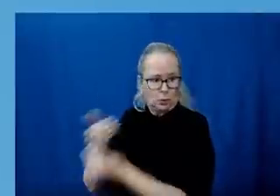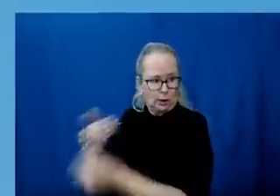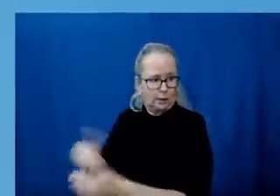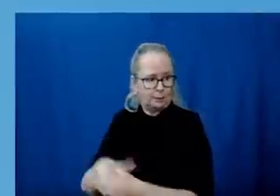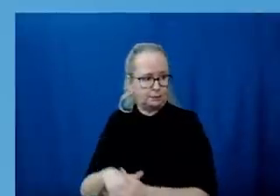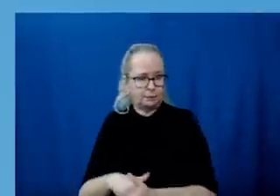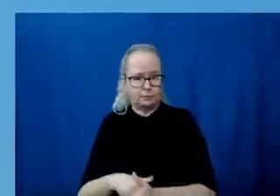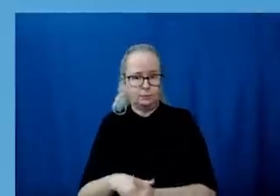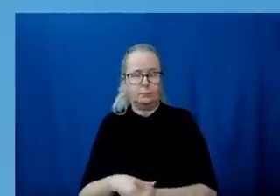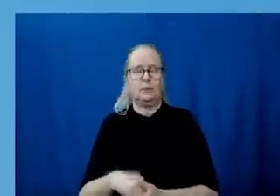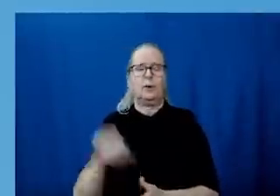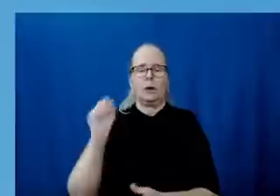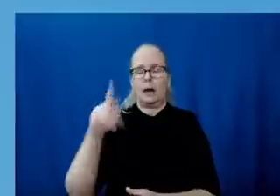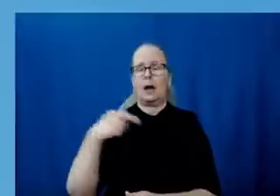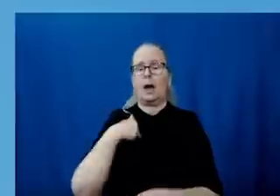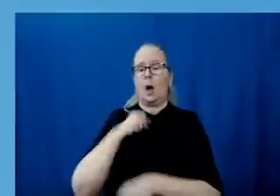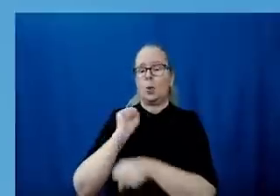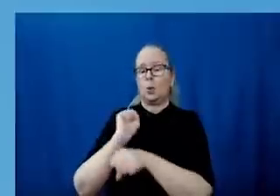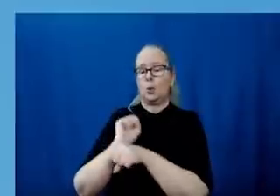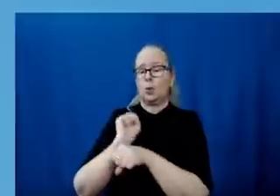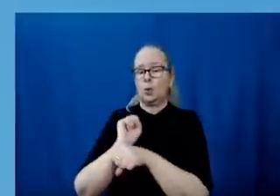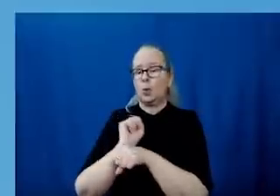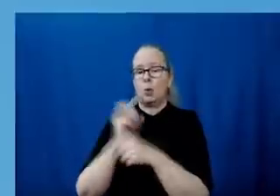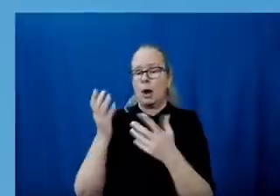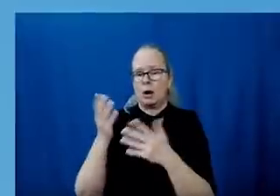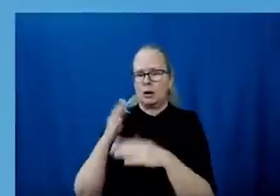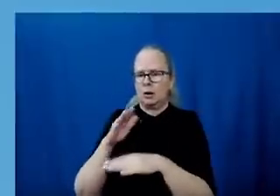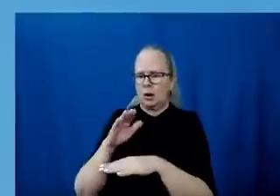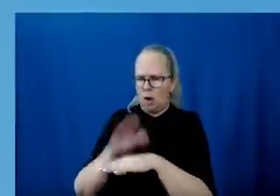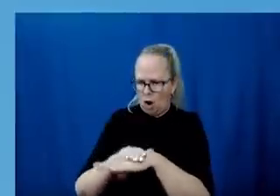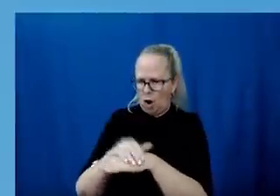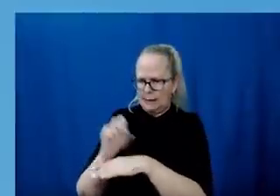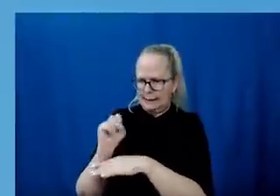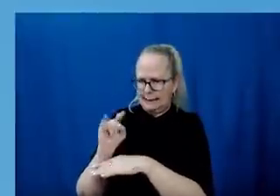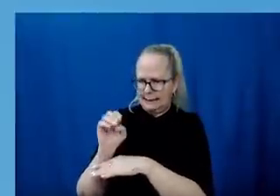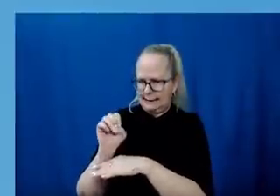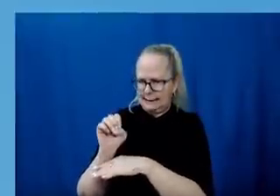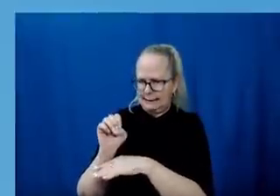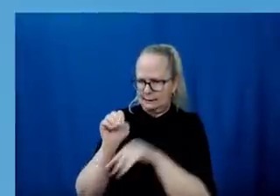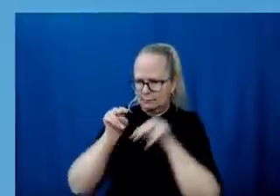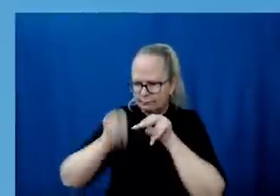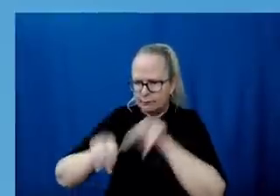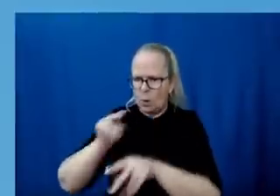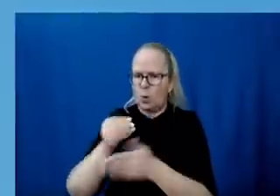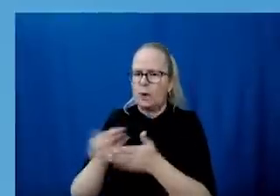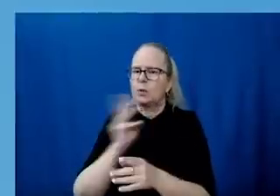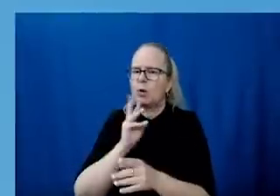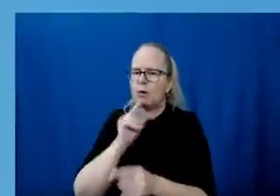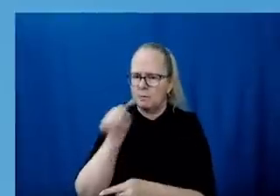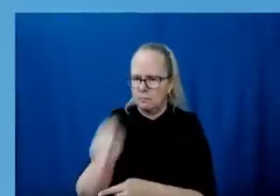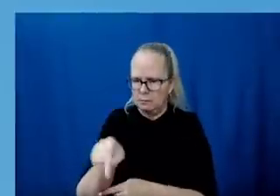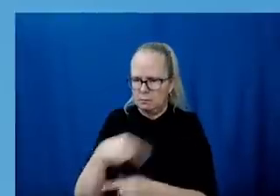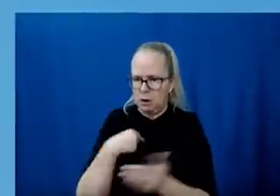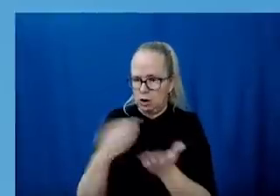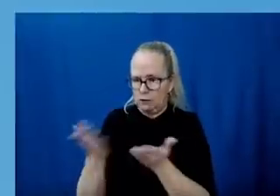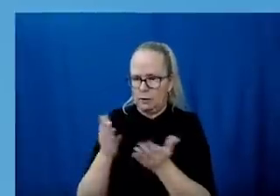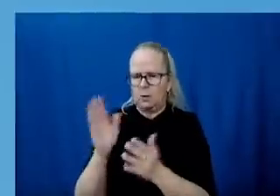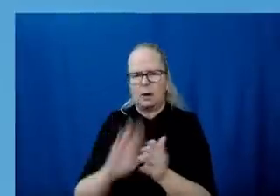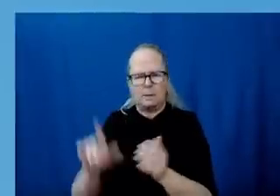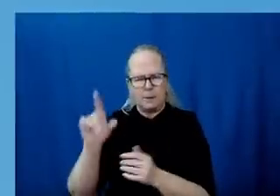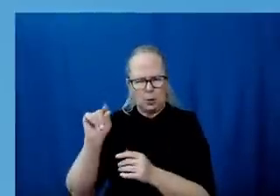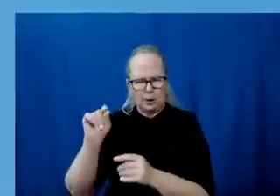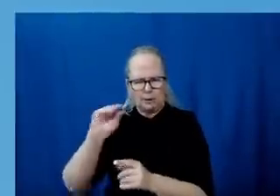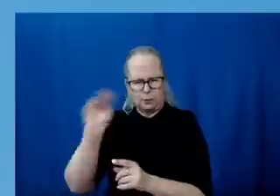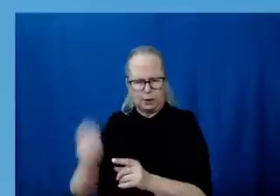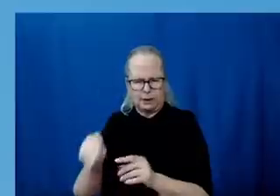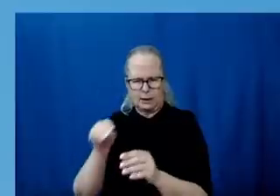Angus. So I've been working on it's called the on-site wastewater industry, and it